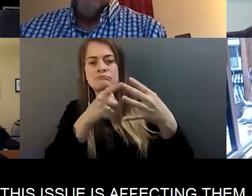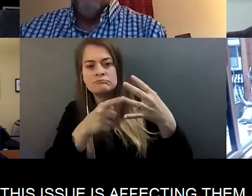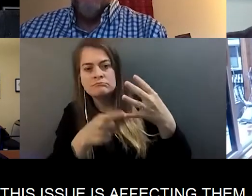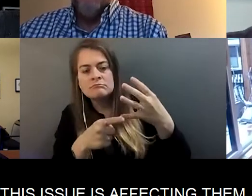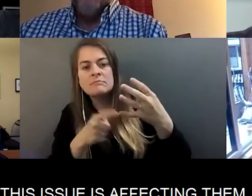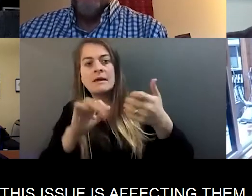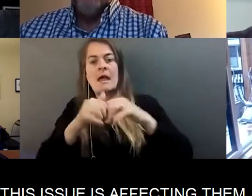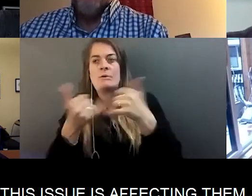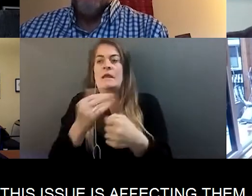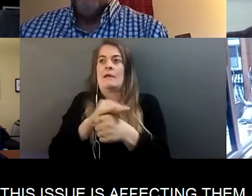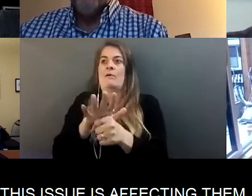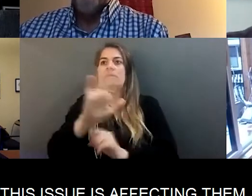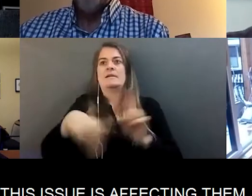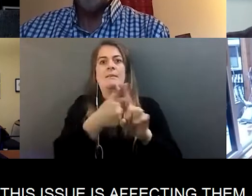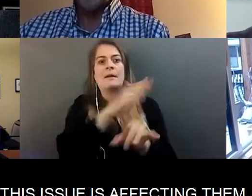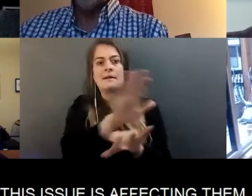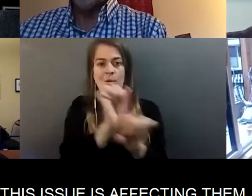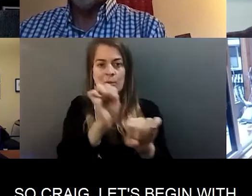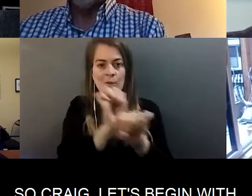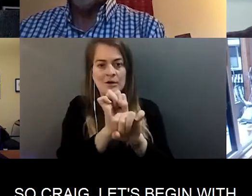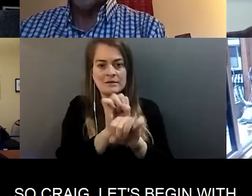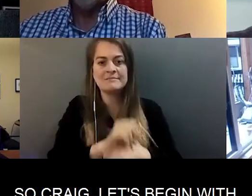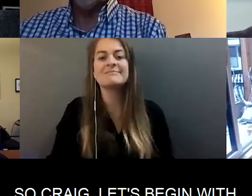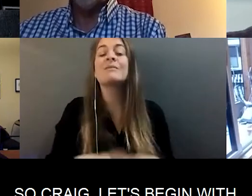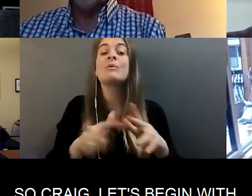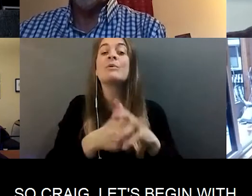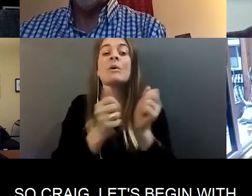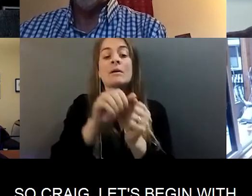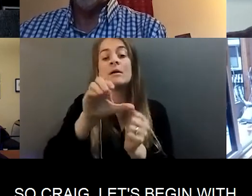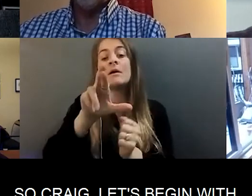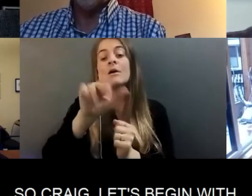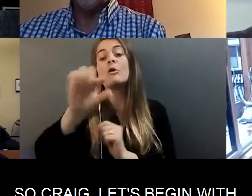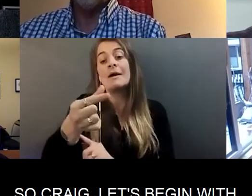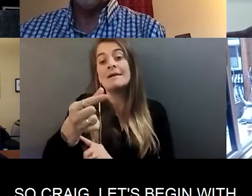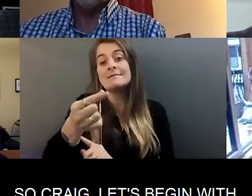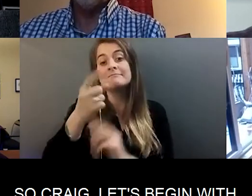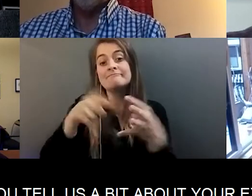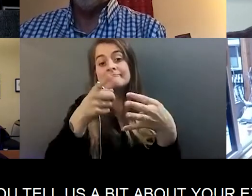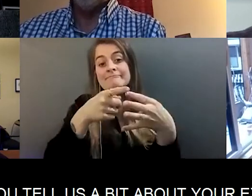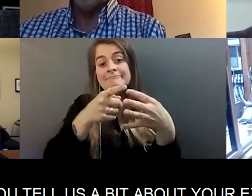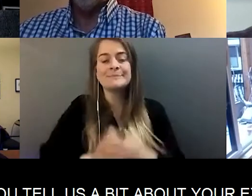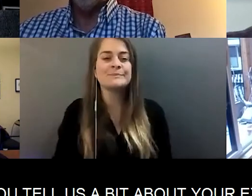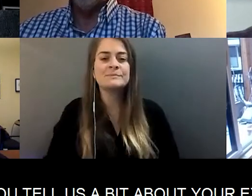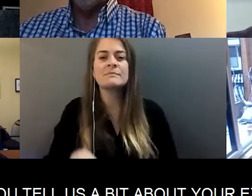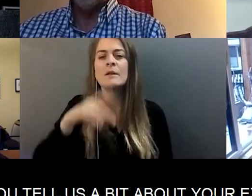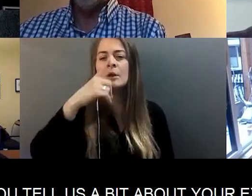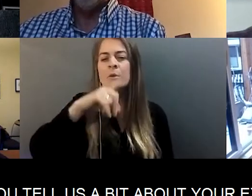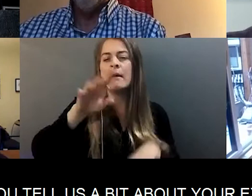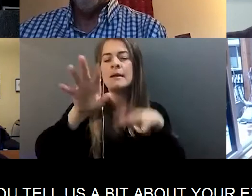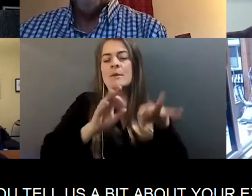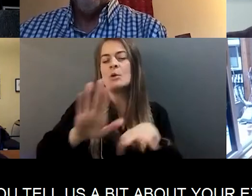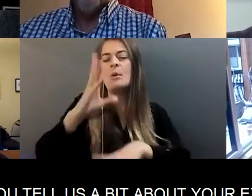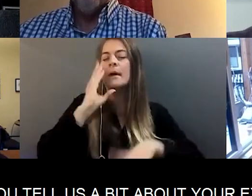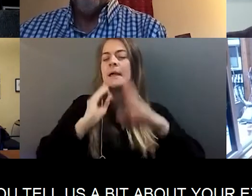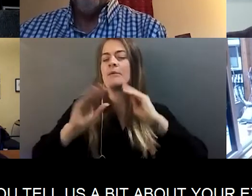them. So Craig, let's begin with you. Can you tell us a bit about your experiences